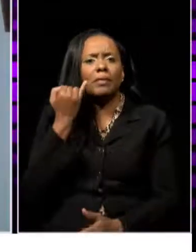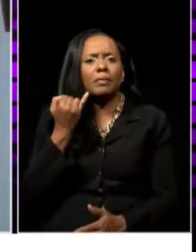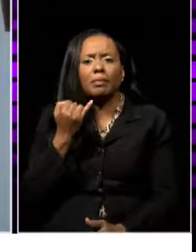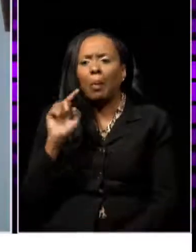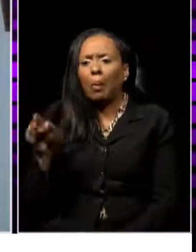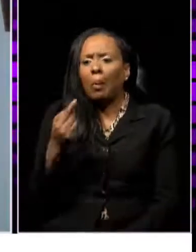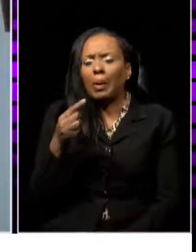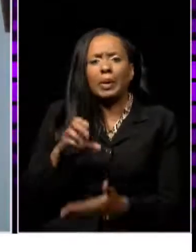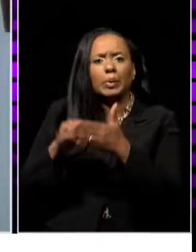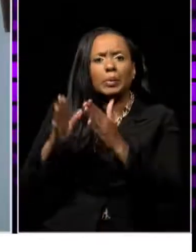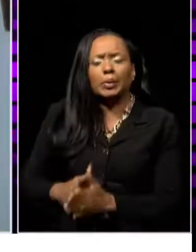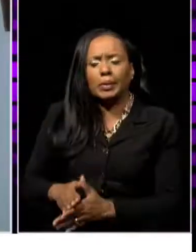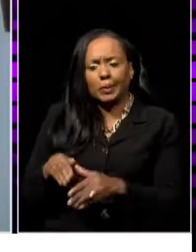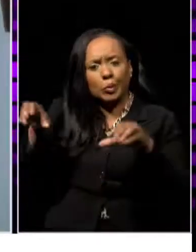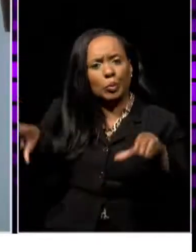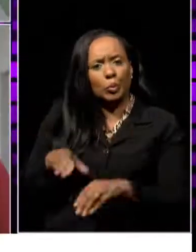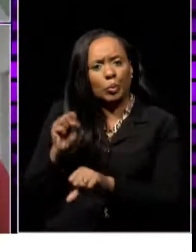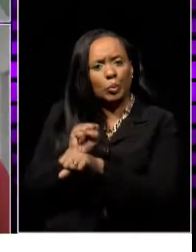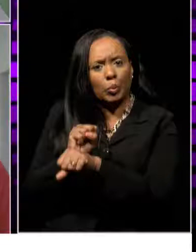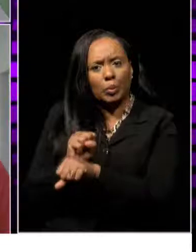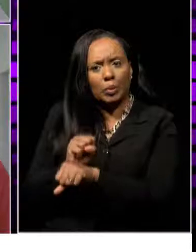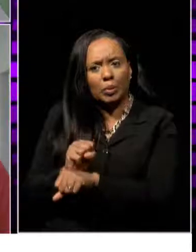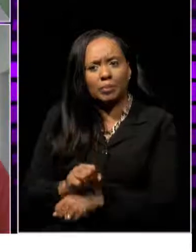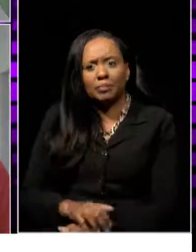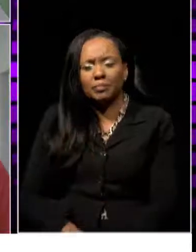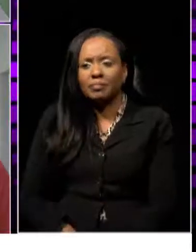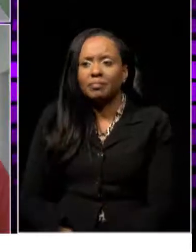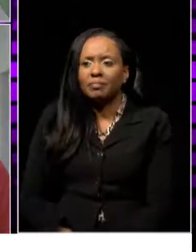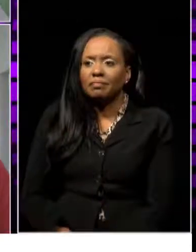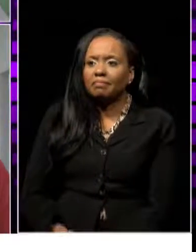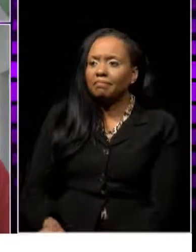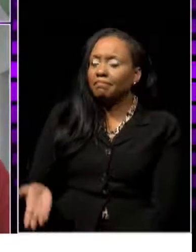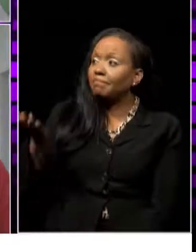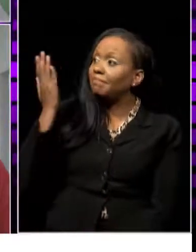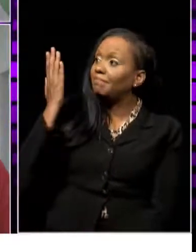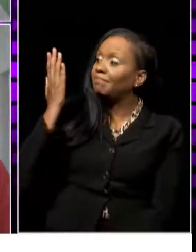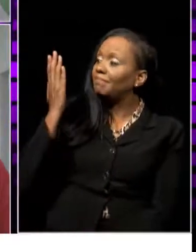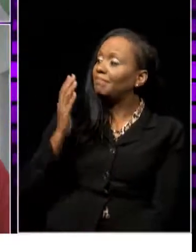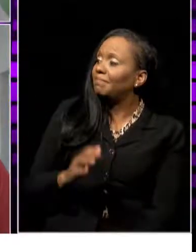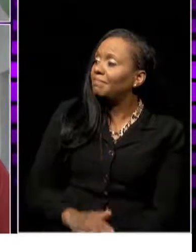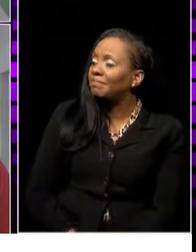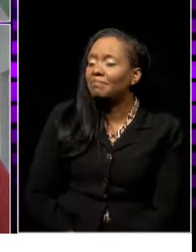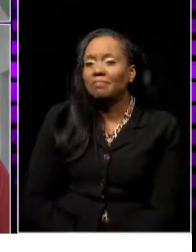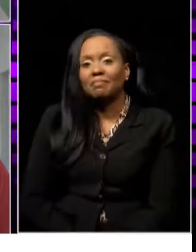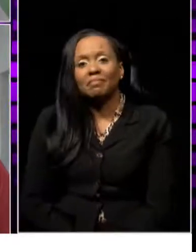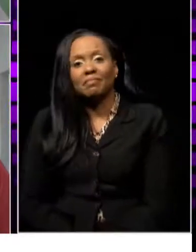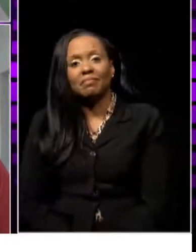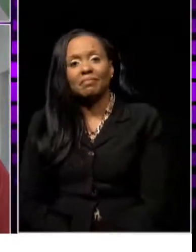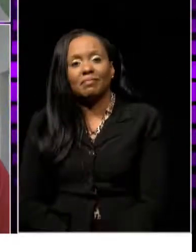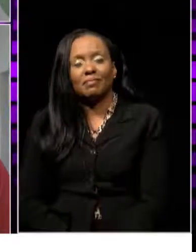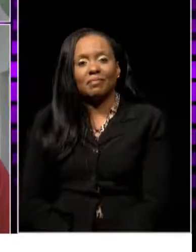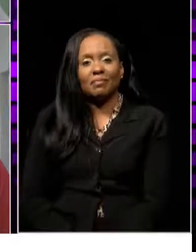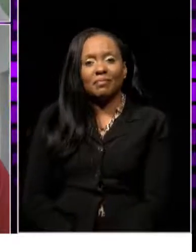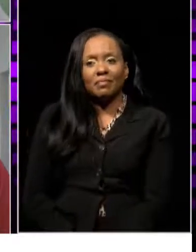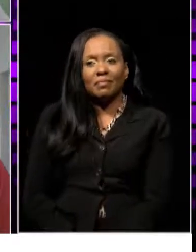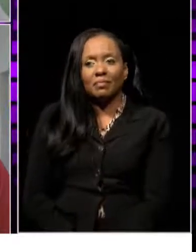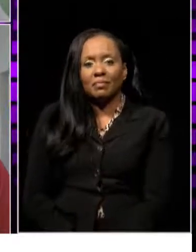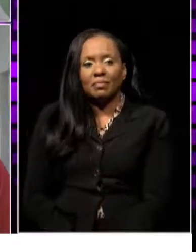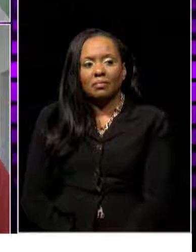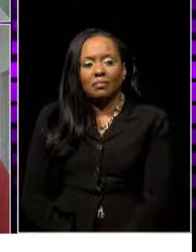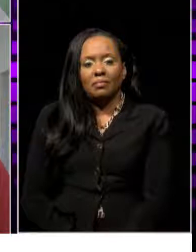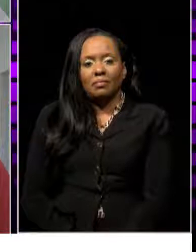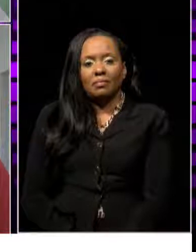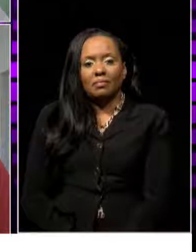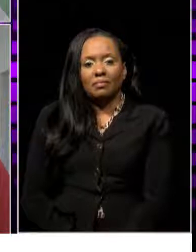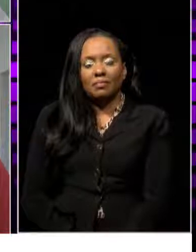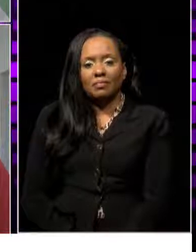they're completing the assessment. All right, Mr. Richards. Okay, so I will have assessment. Sometimes I will